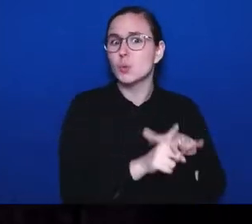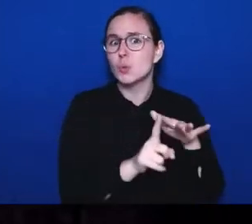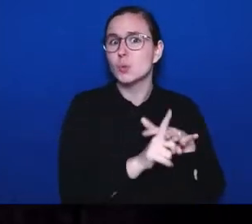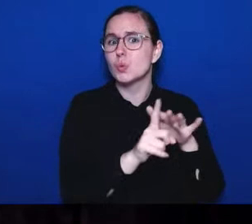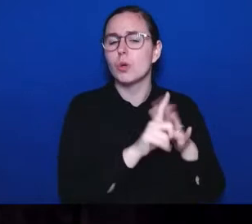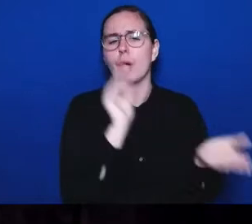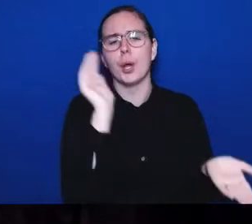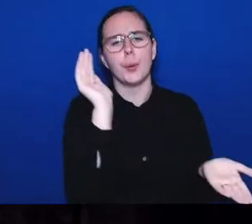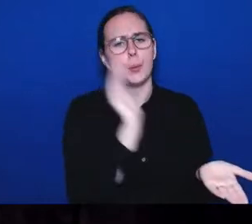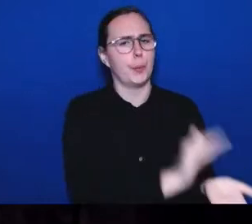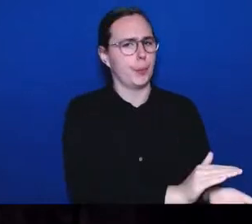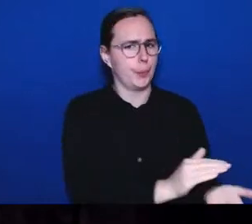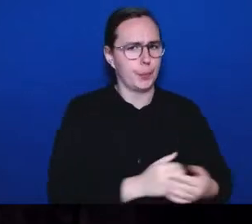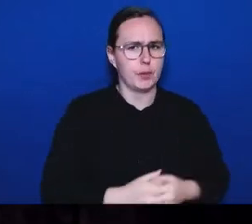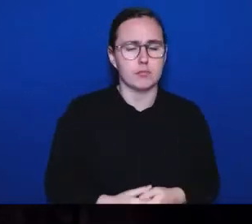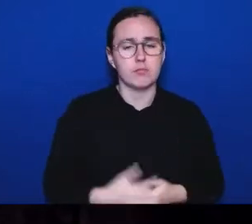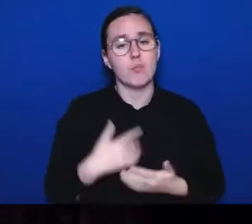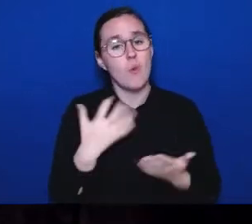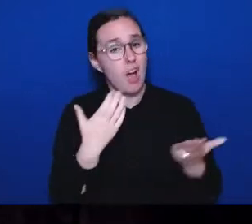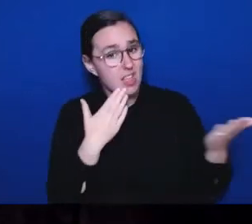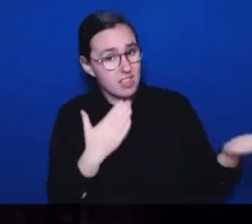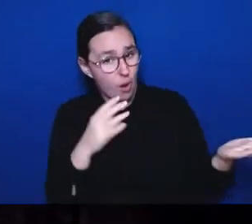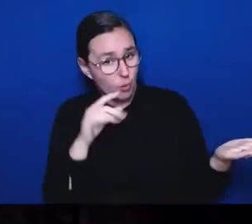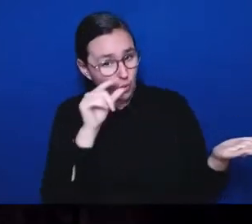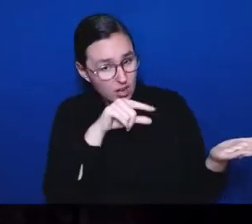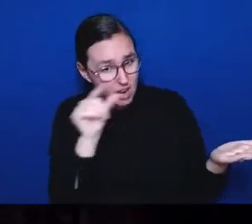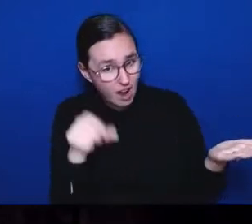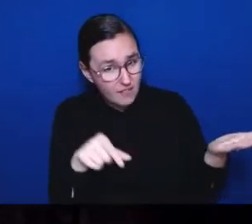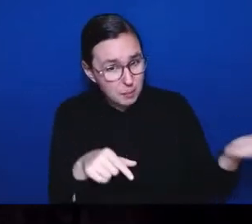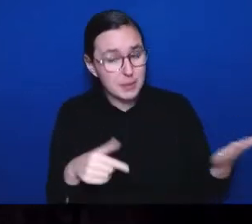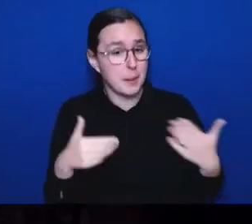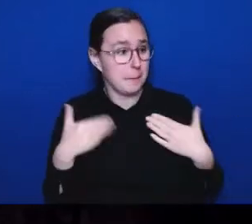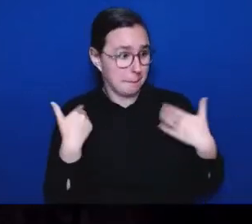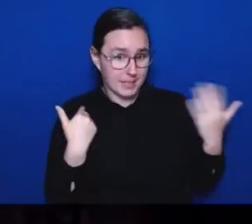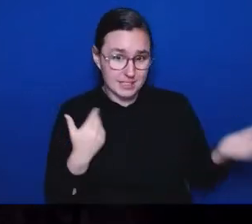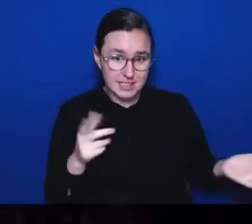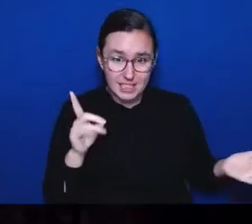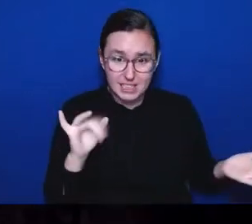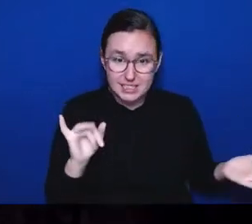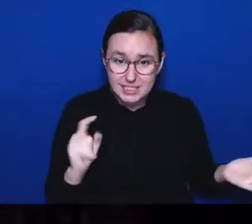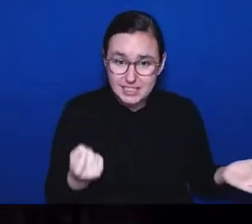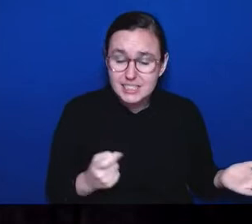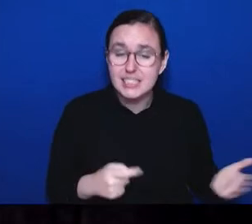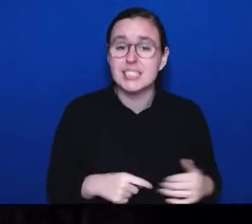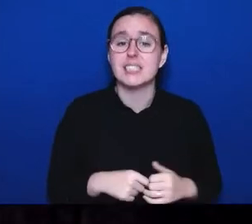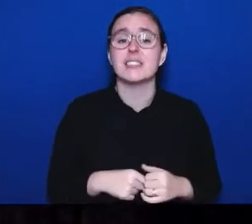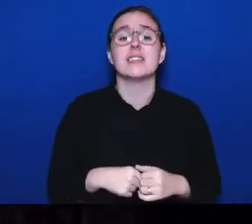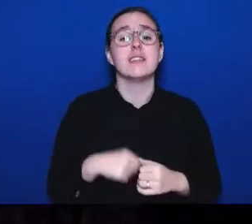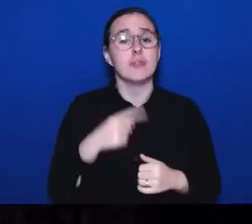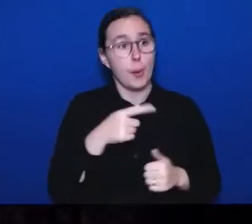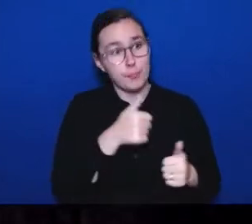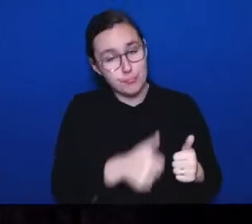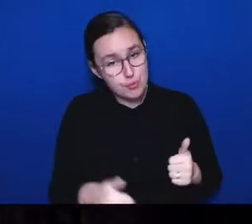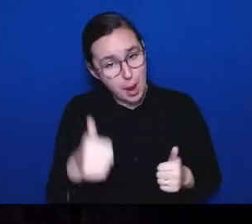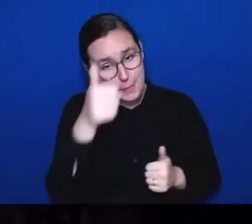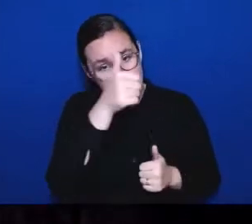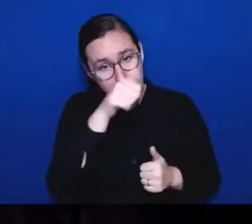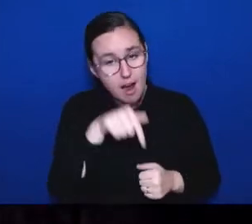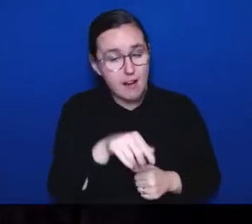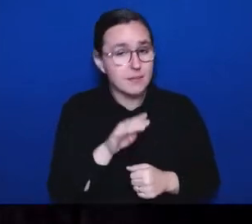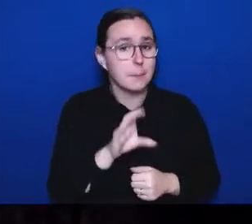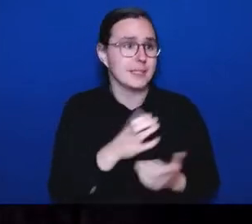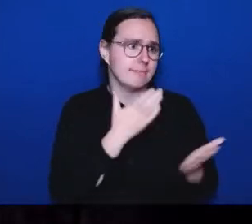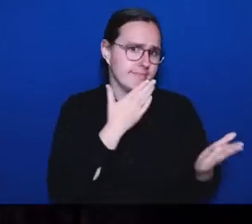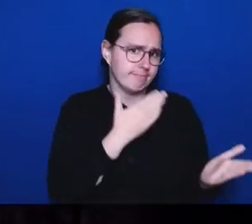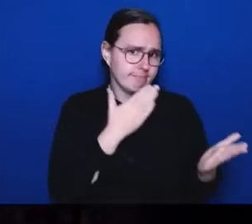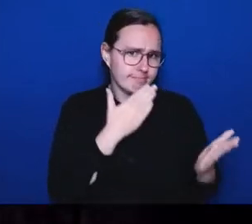Minister Dix, the Premier, and Deputy Health Minister Stephen Brown, for what has been a true collaboration. The